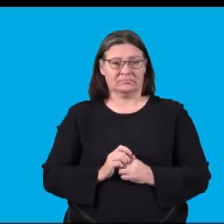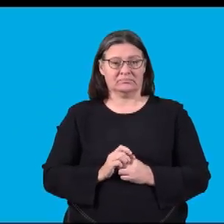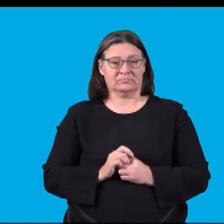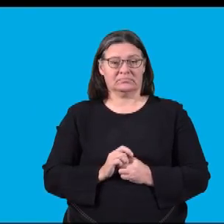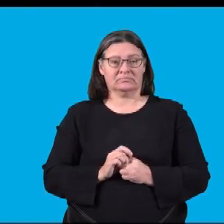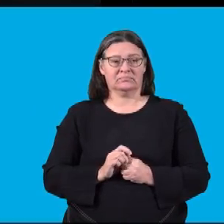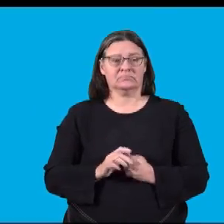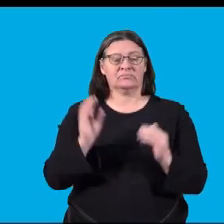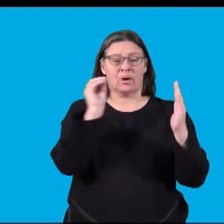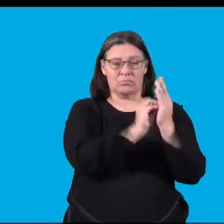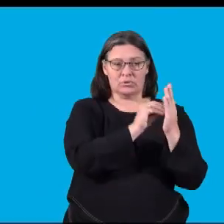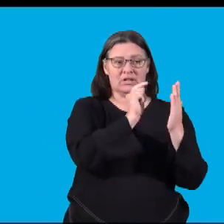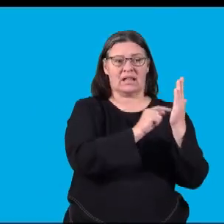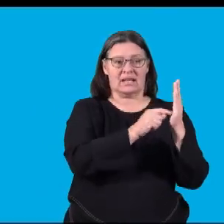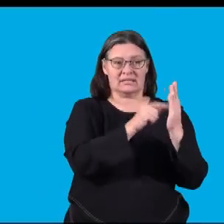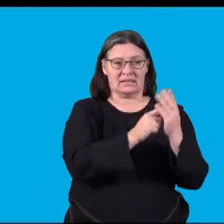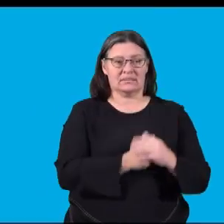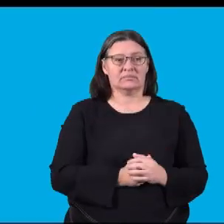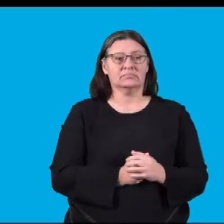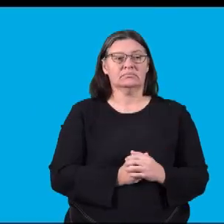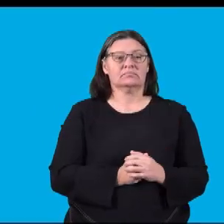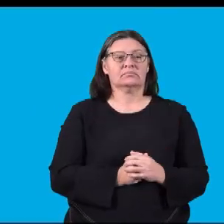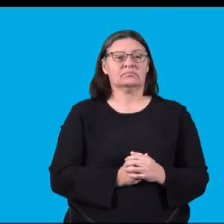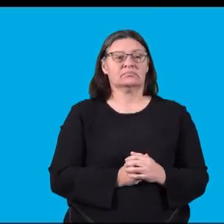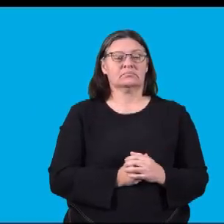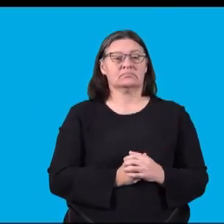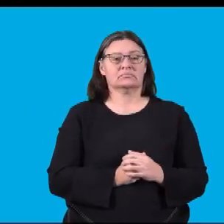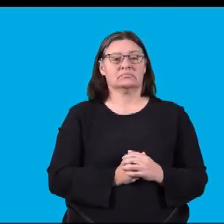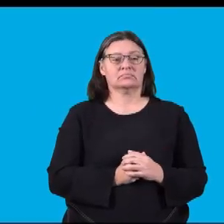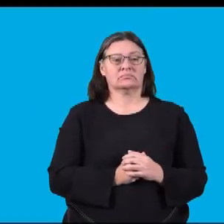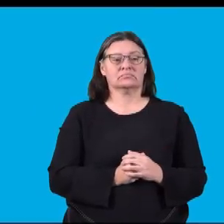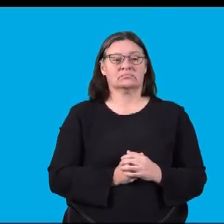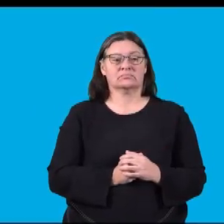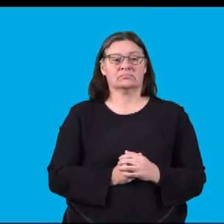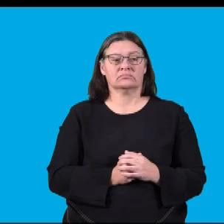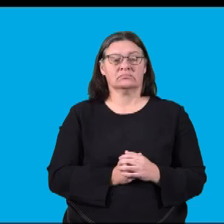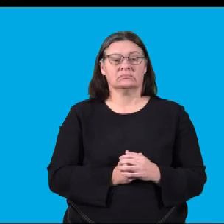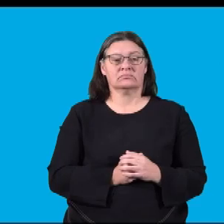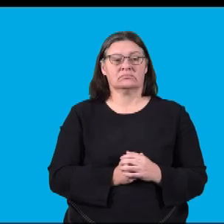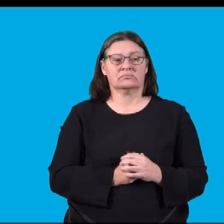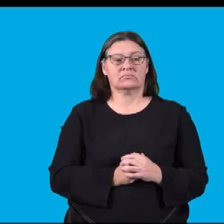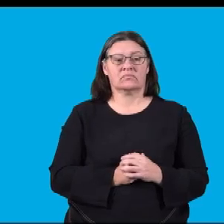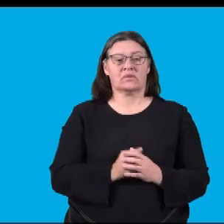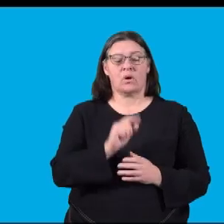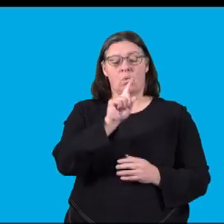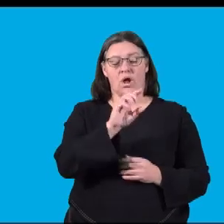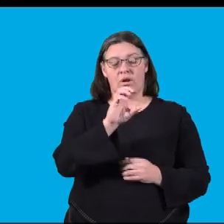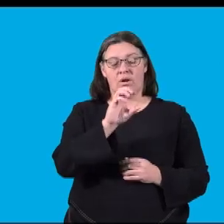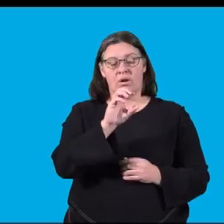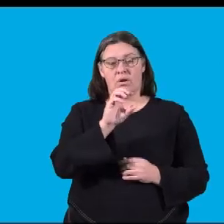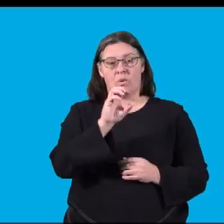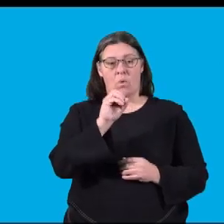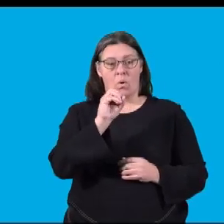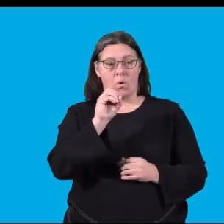47,150. We should be able to punch this on our calculator. And then we now say, we want